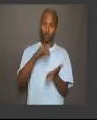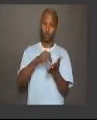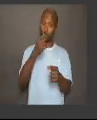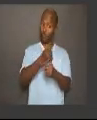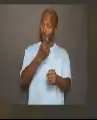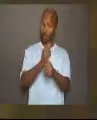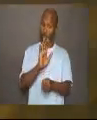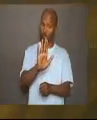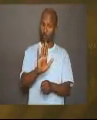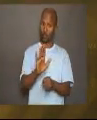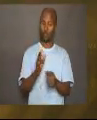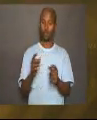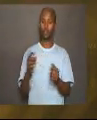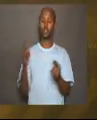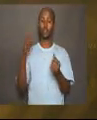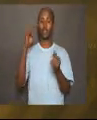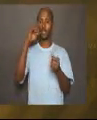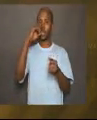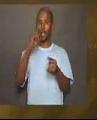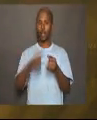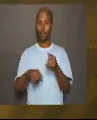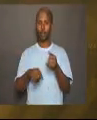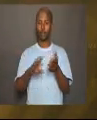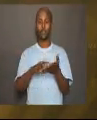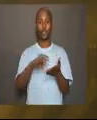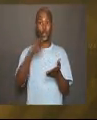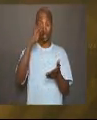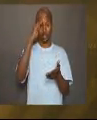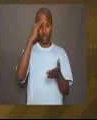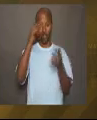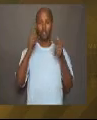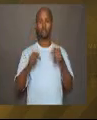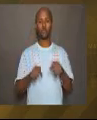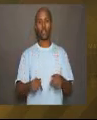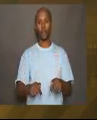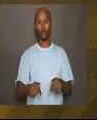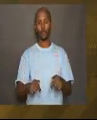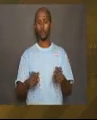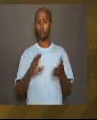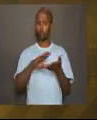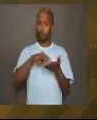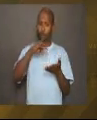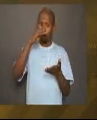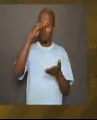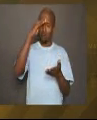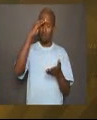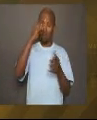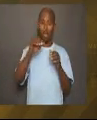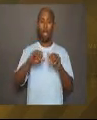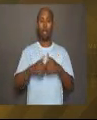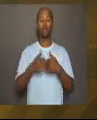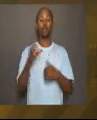your work. That brings us to the end of the lesson. Today, we have